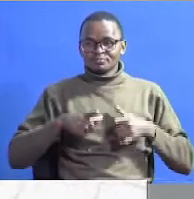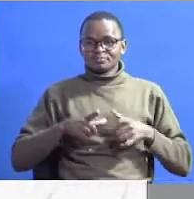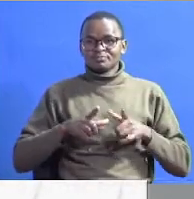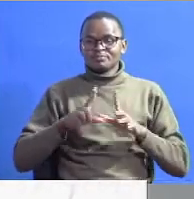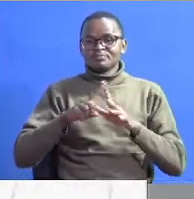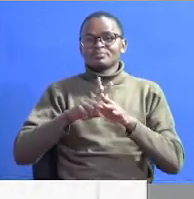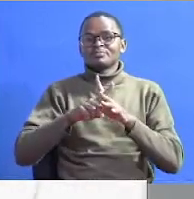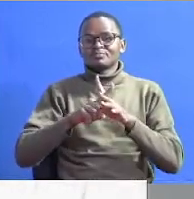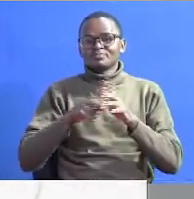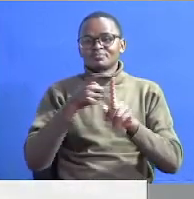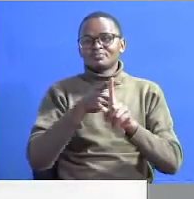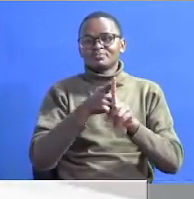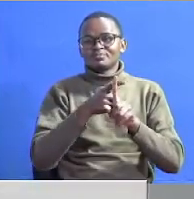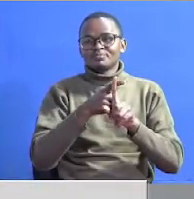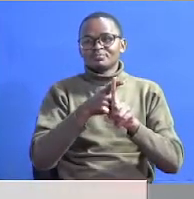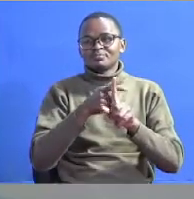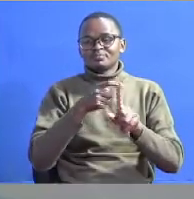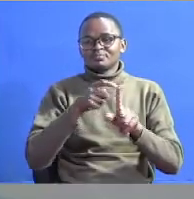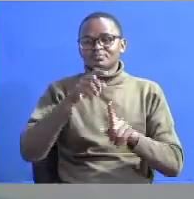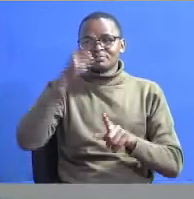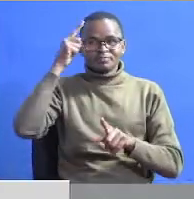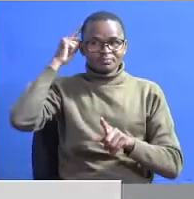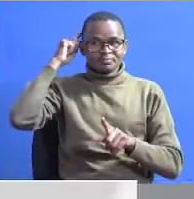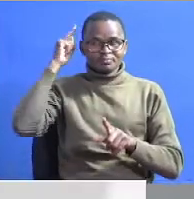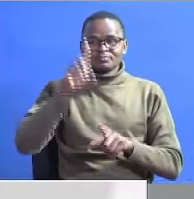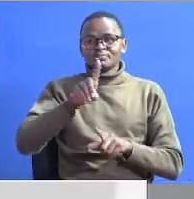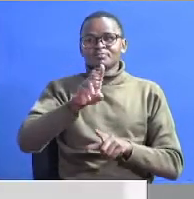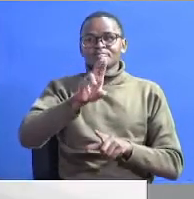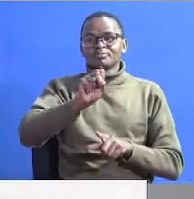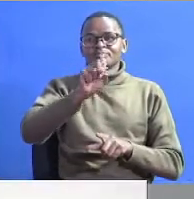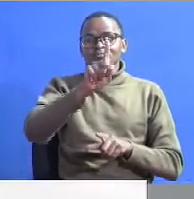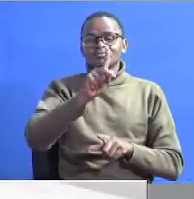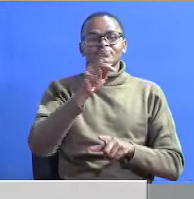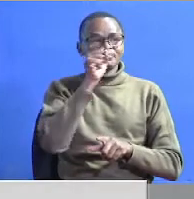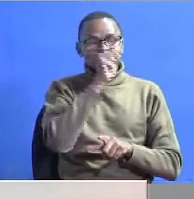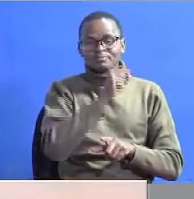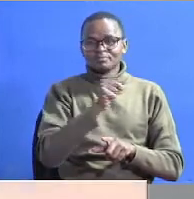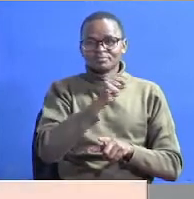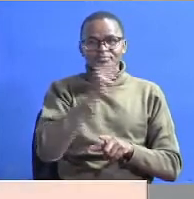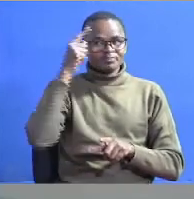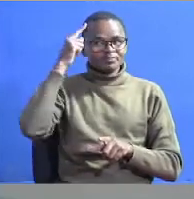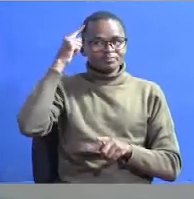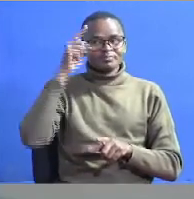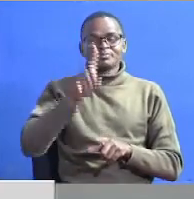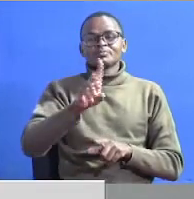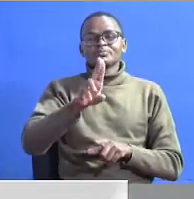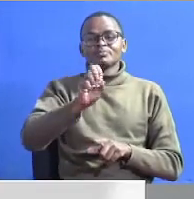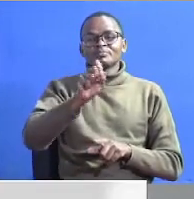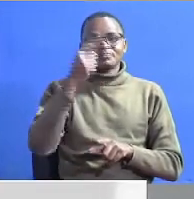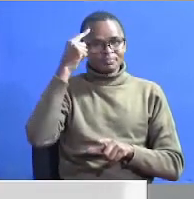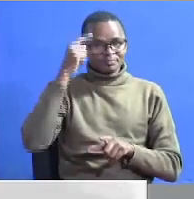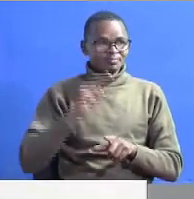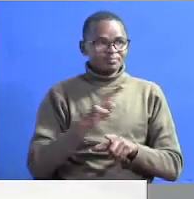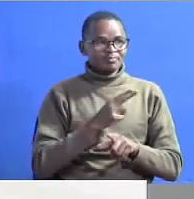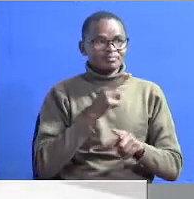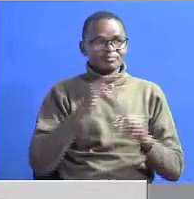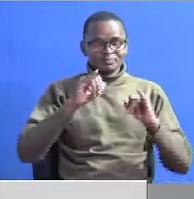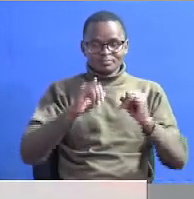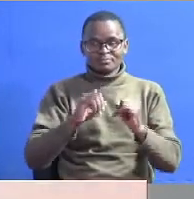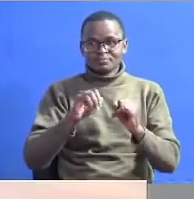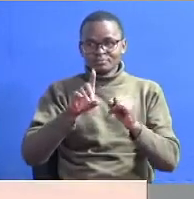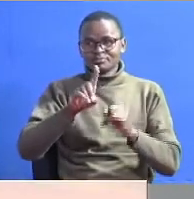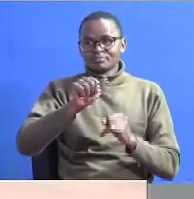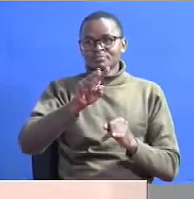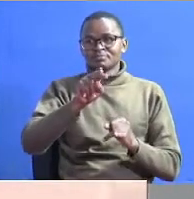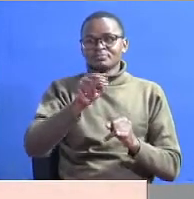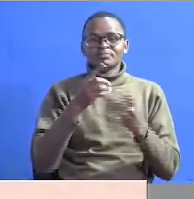start from the dark dusk, the old dark dusk. For us to talk about the new dawn,